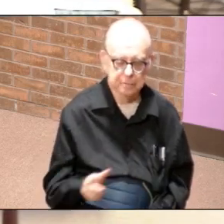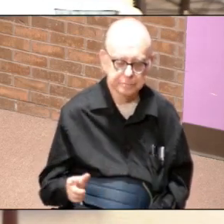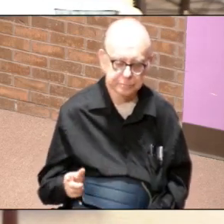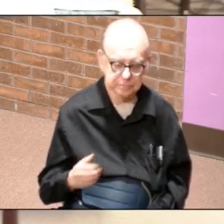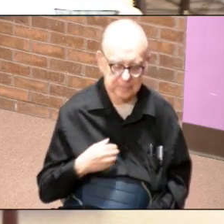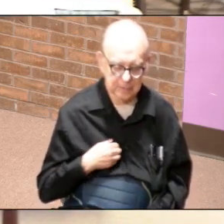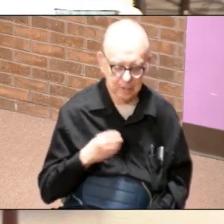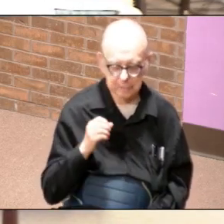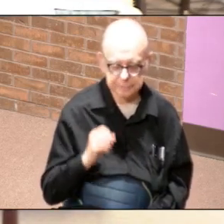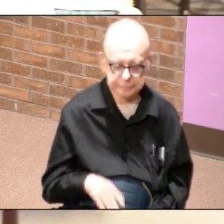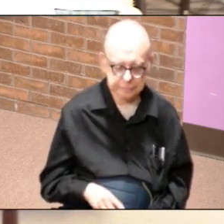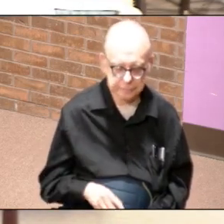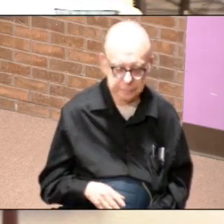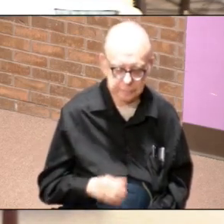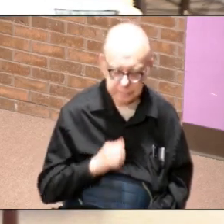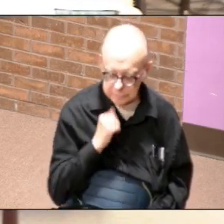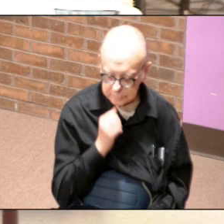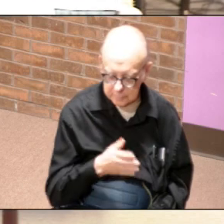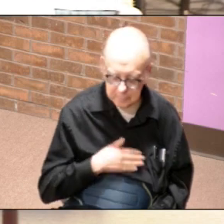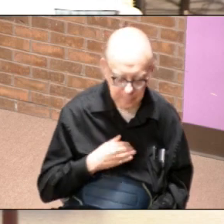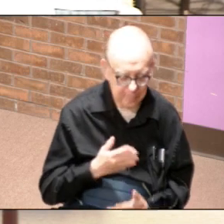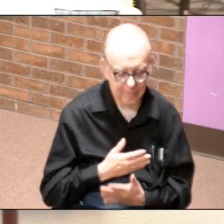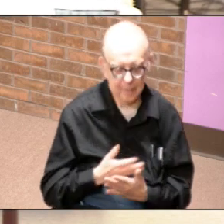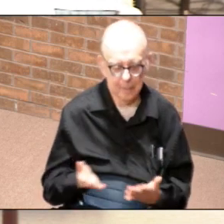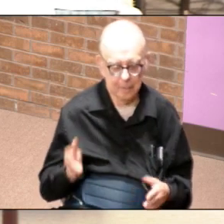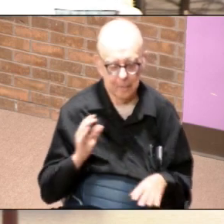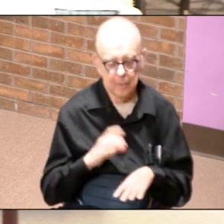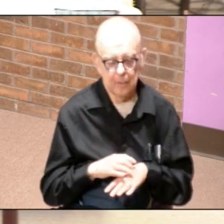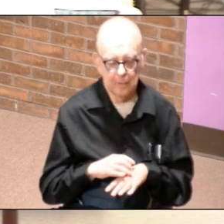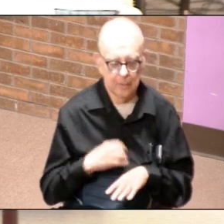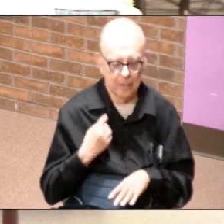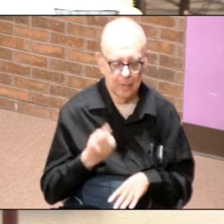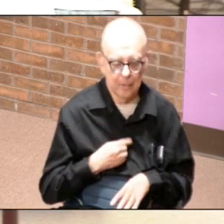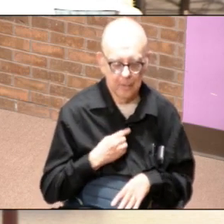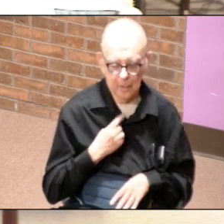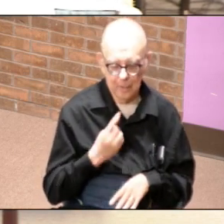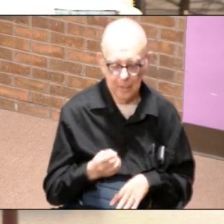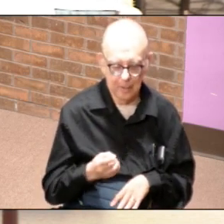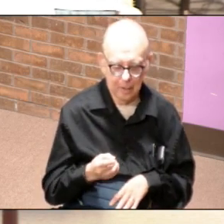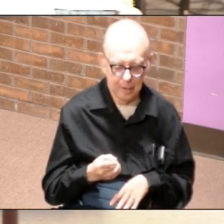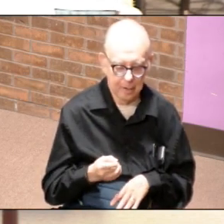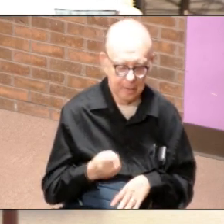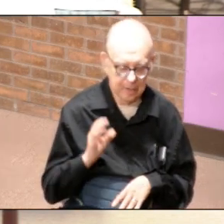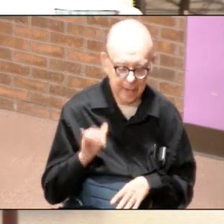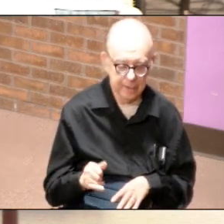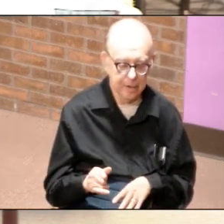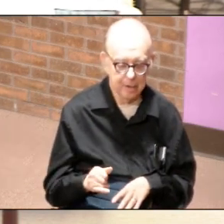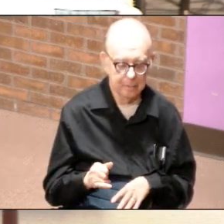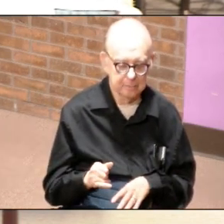as losers didn't get to enjoy anything on this earth, we're going to say, hey, hang on, bro.